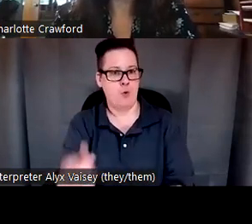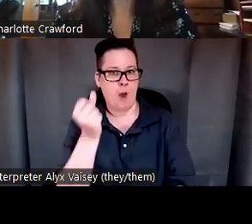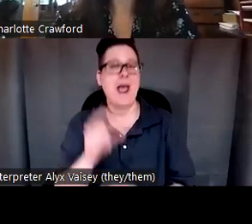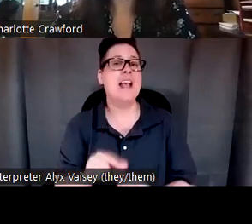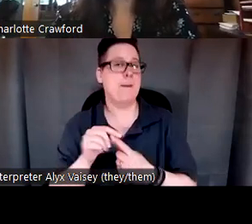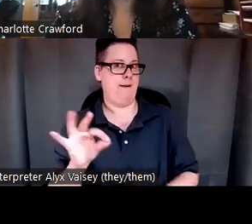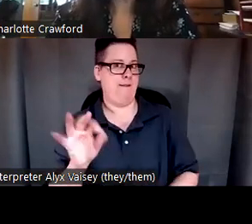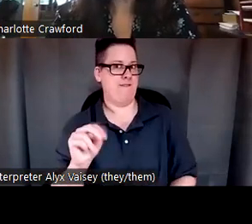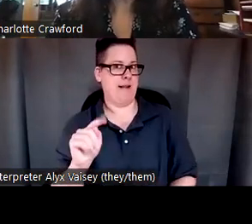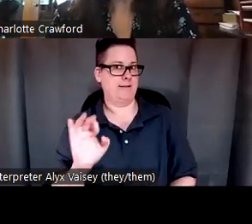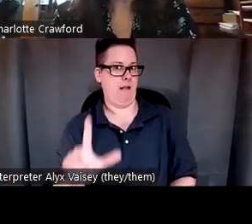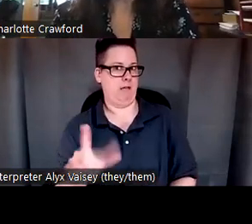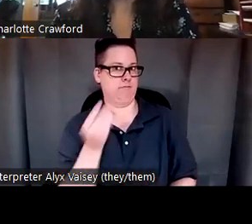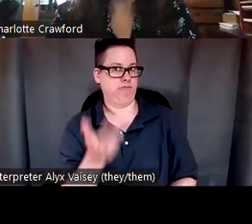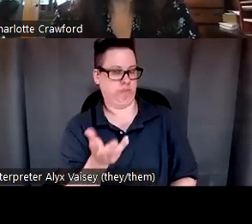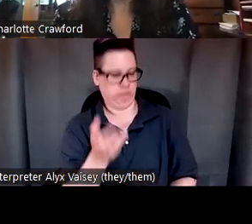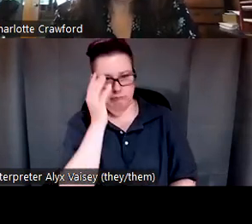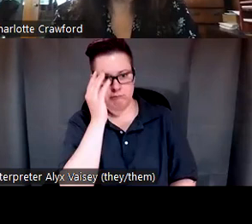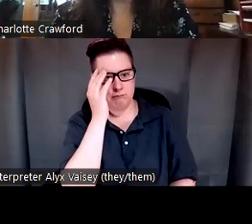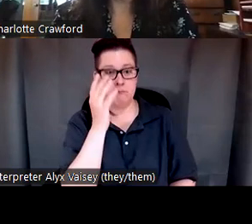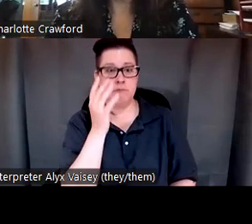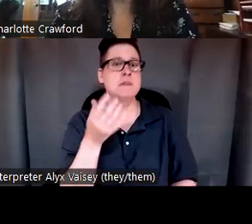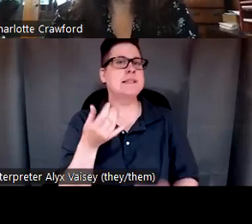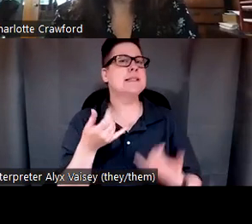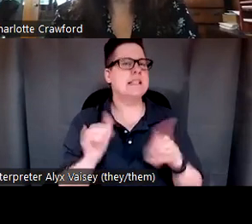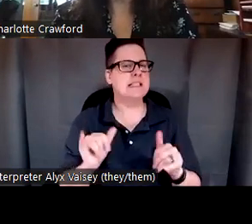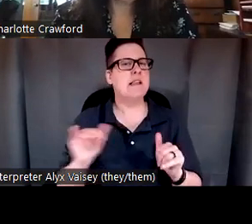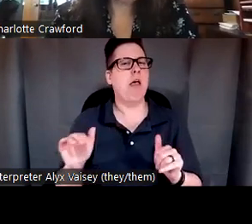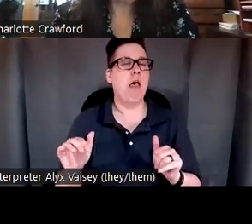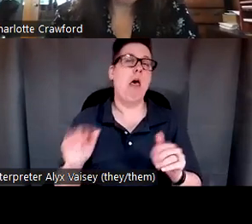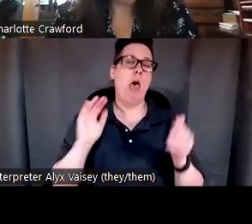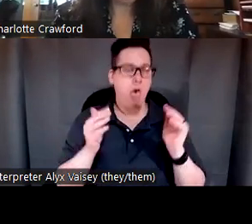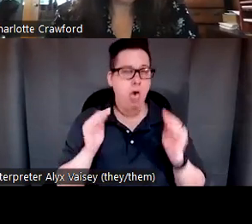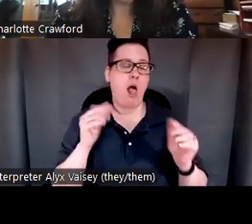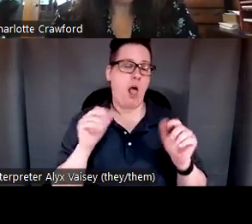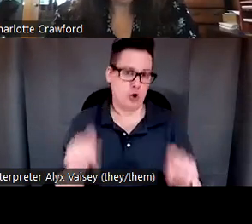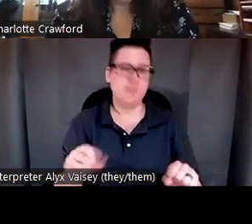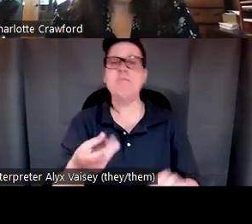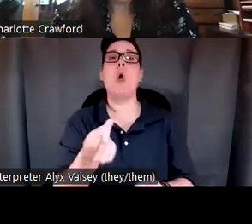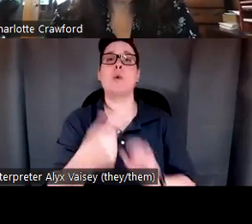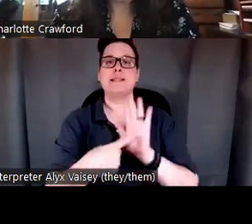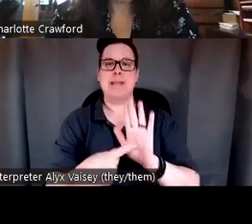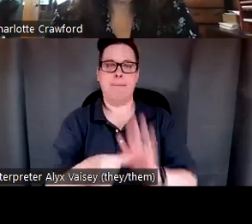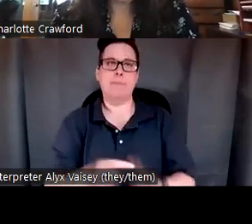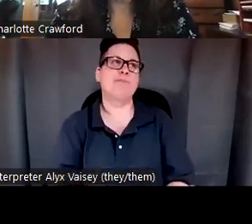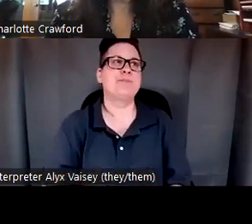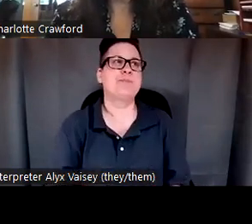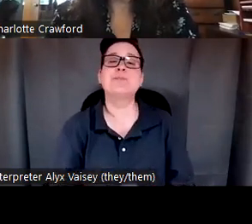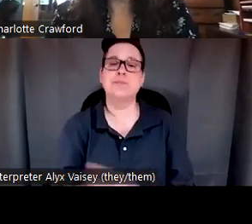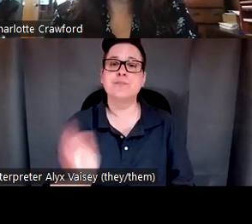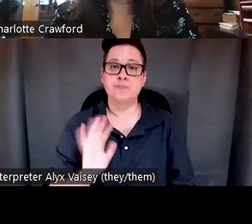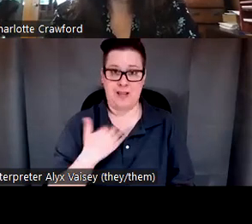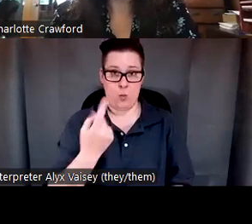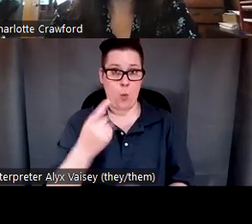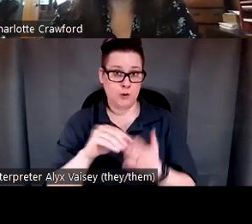fentanyl. They're still arousable. And I'm going to tell you a quick example is there was a student